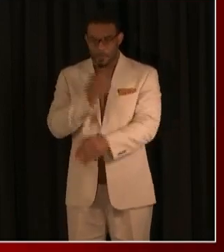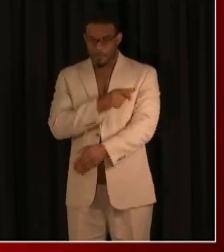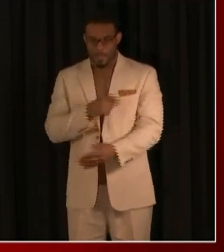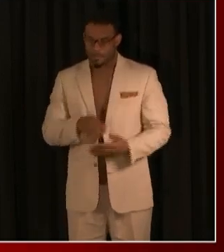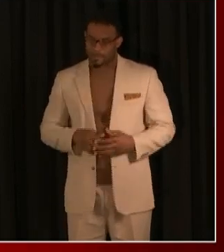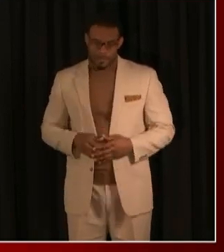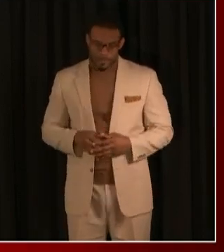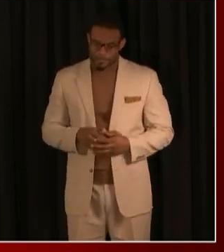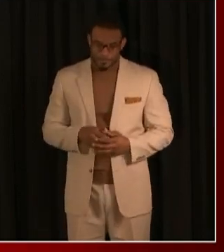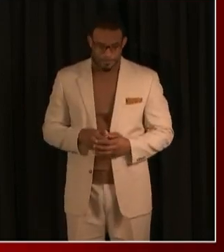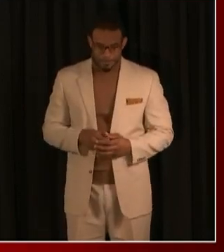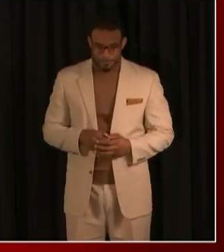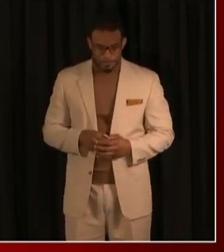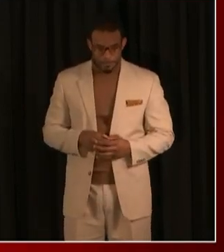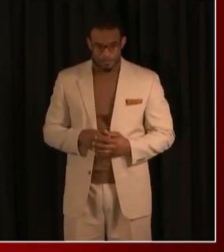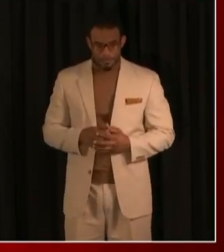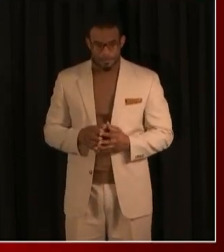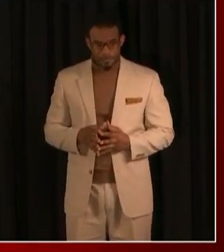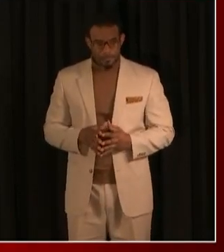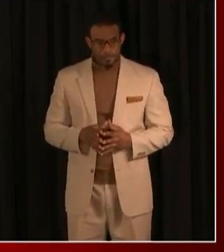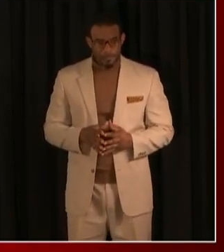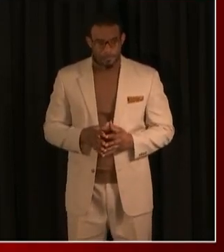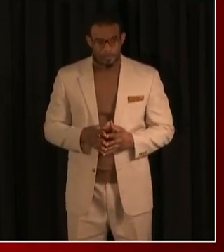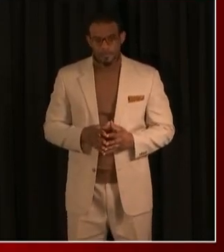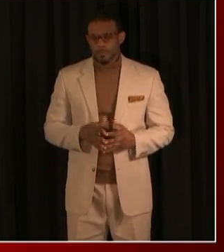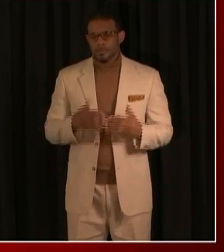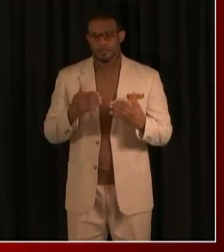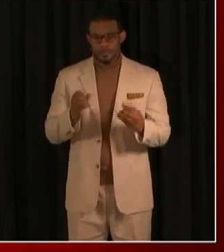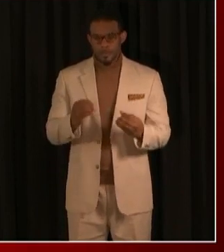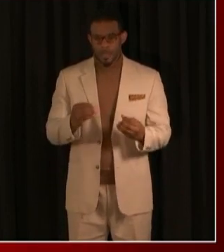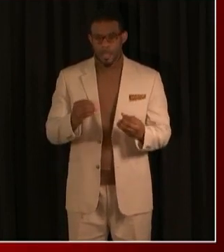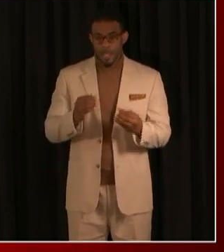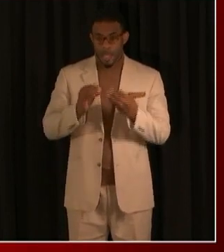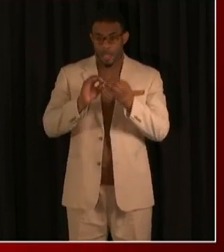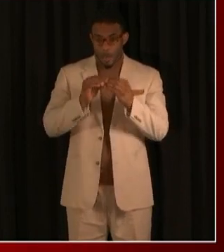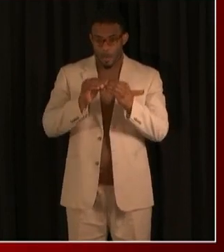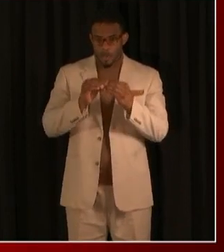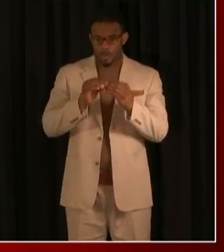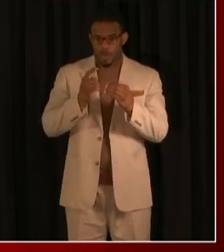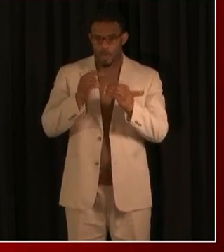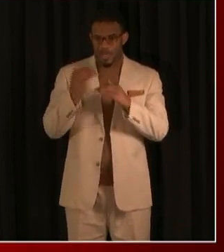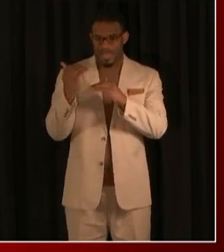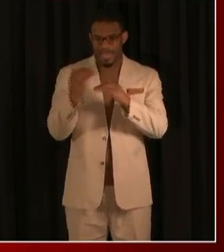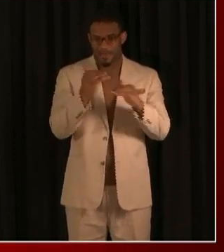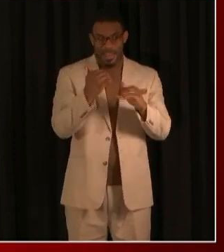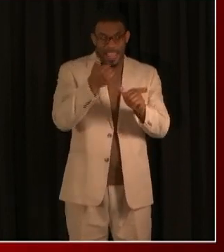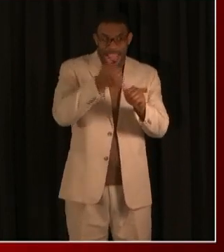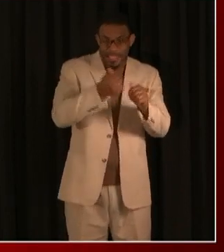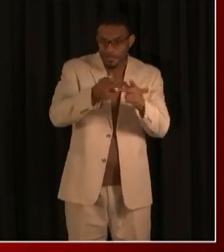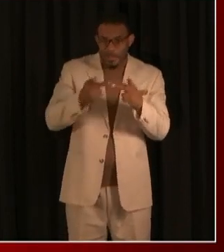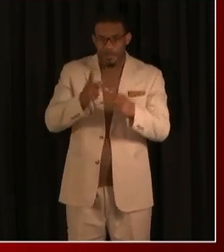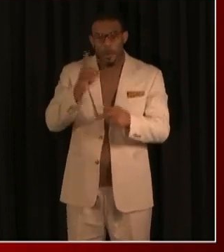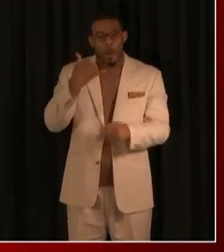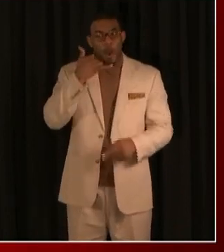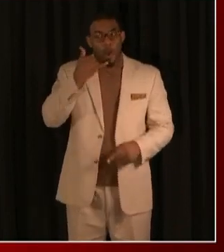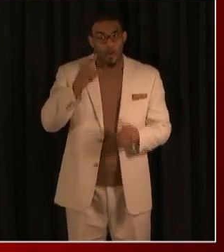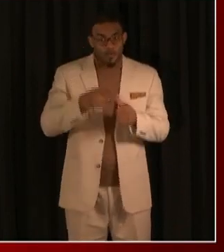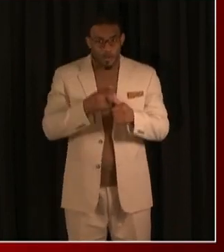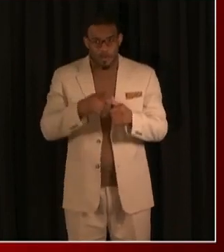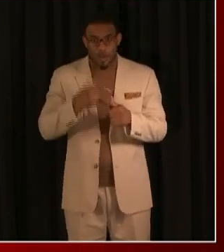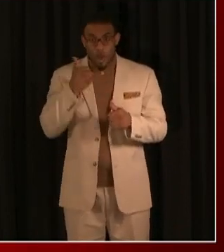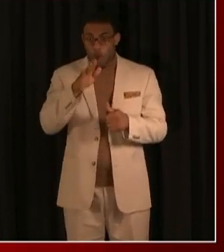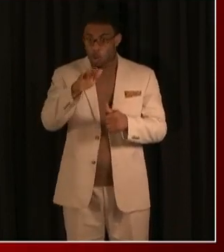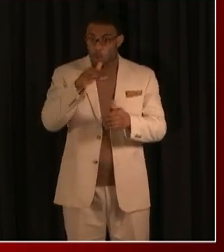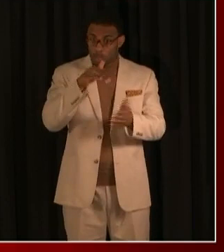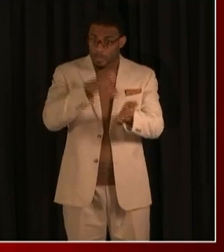get vaccinated when there's vaccine available. So the quantities may be a little bit limited, so people should always call